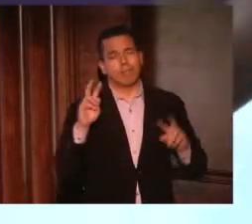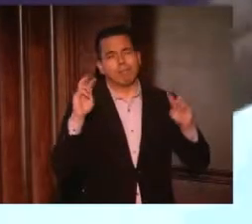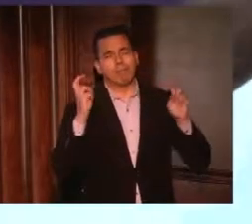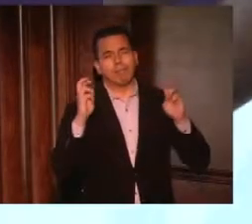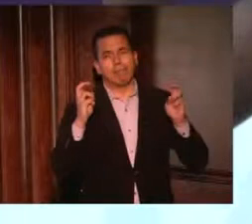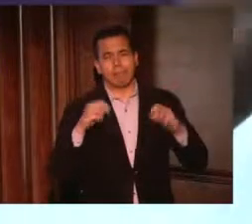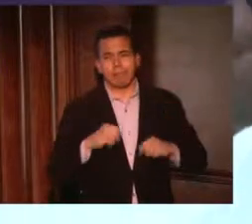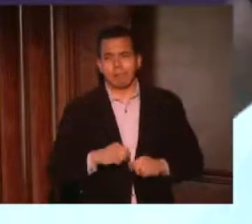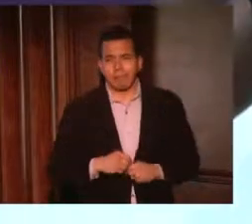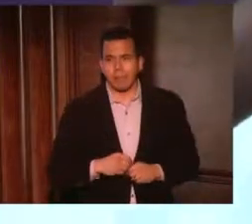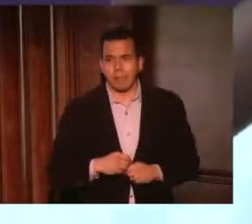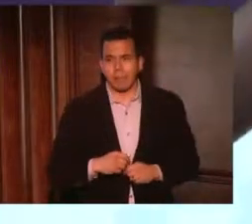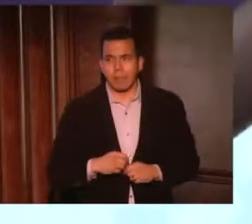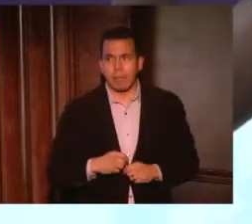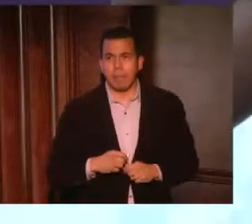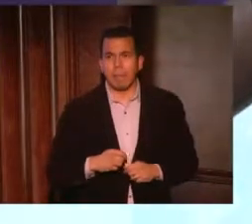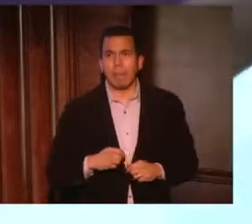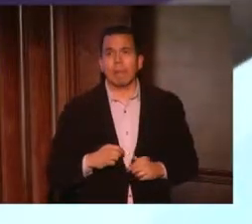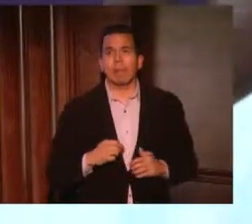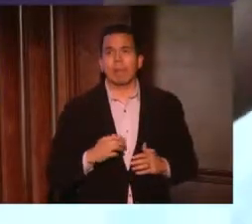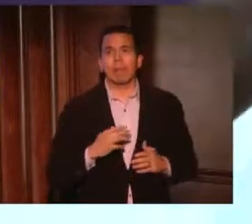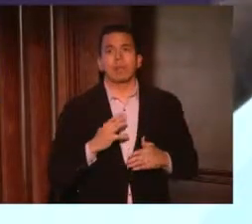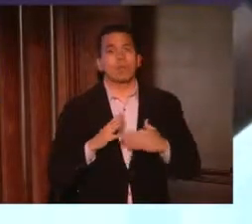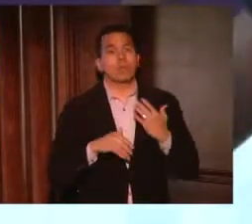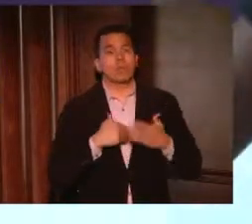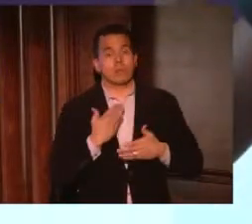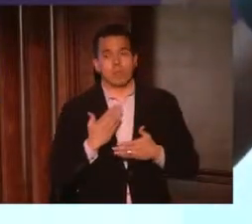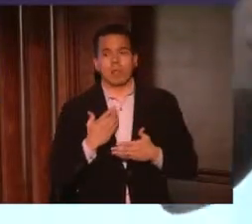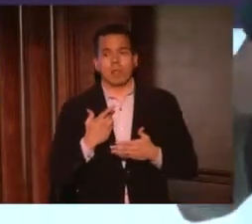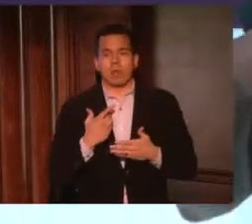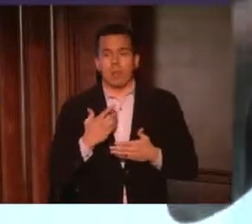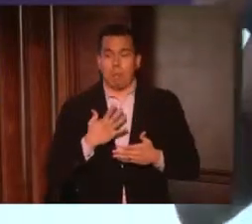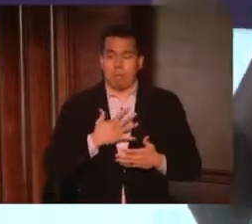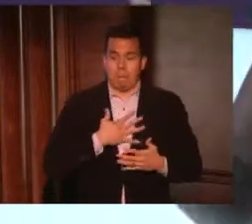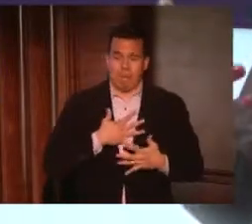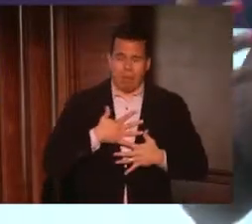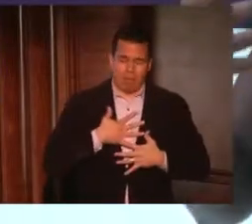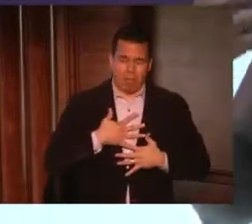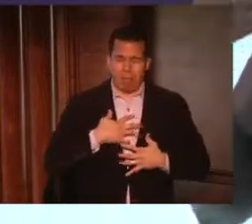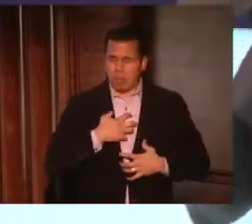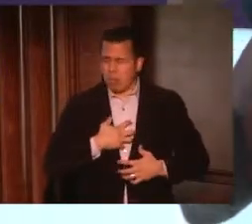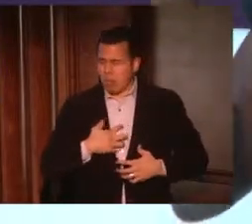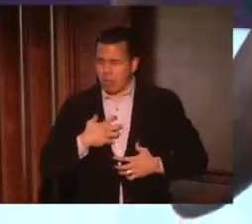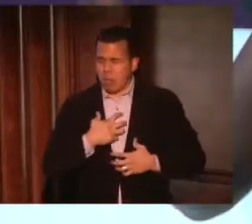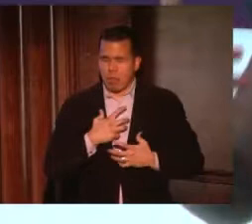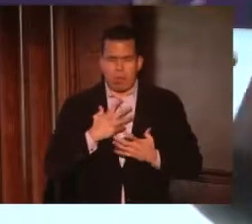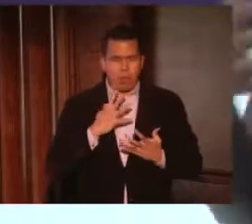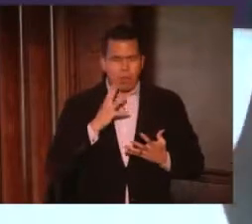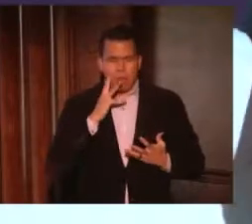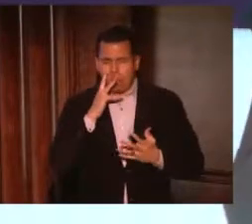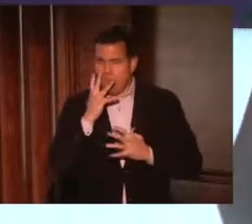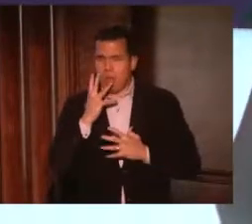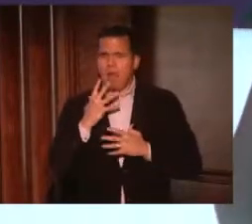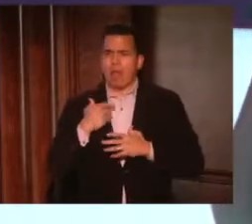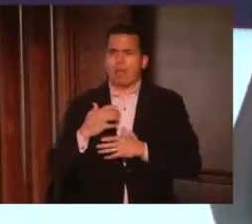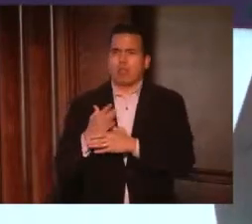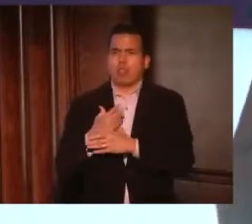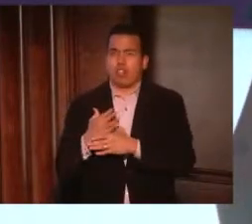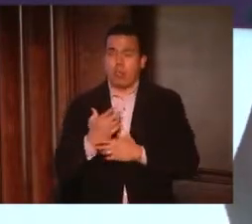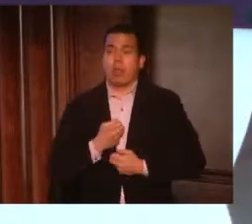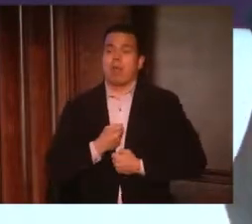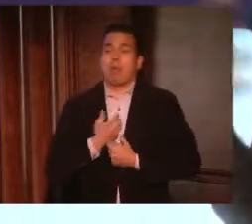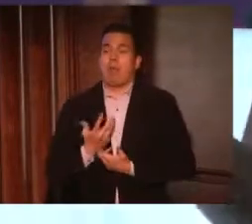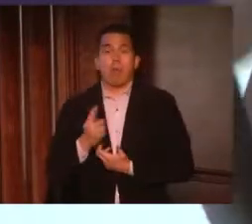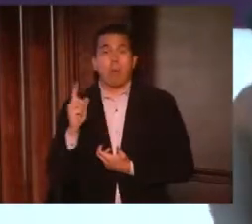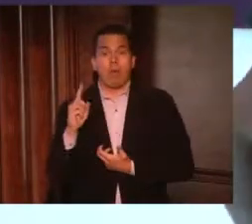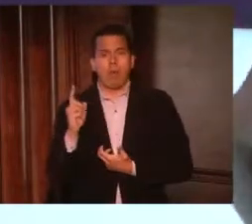just to be able to share what I was dealing with. And then from that release, so I started a blog. And